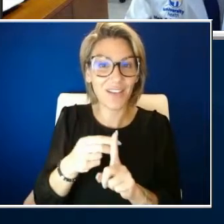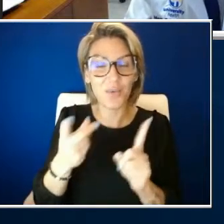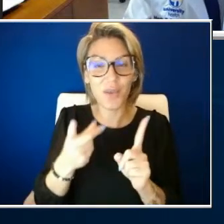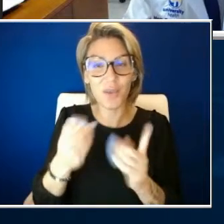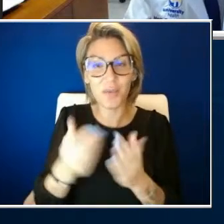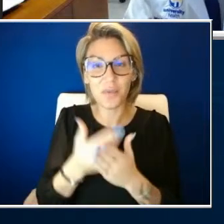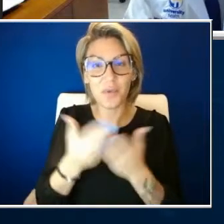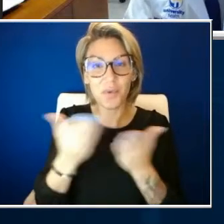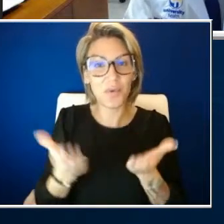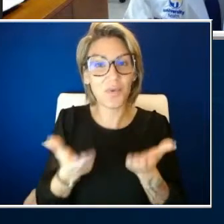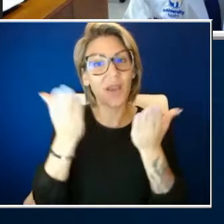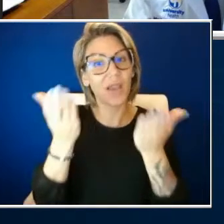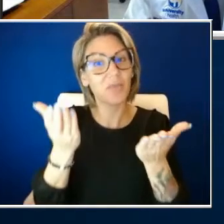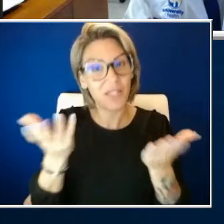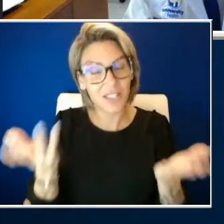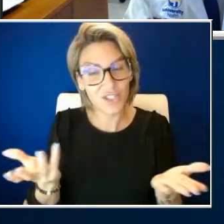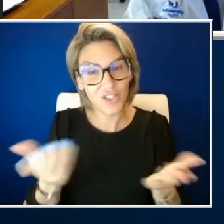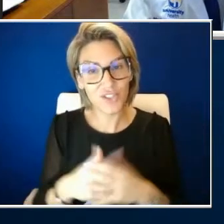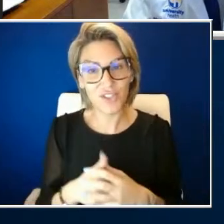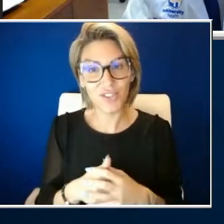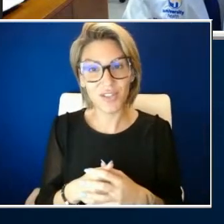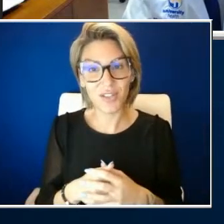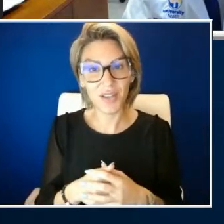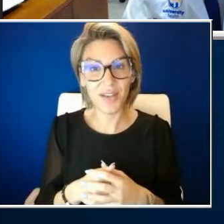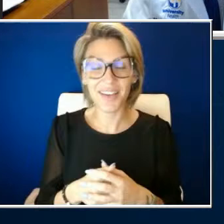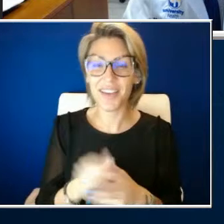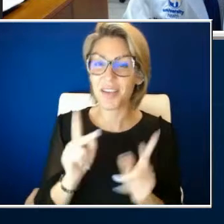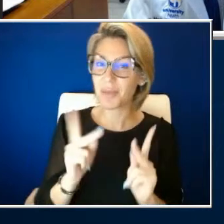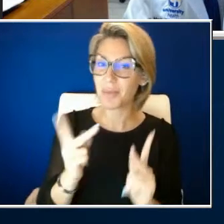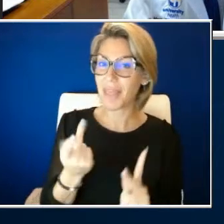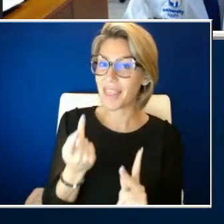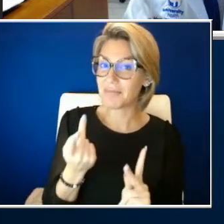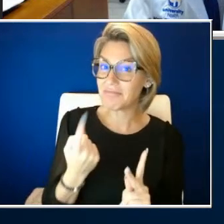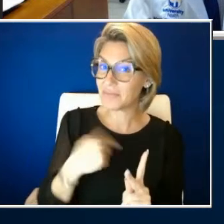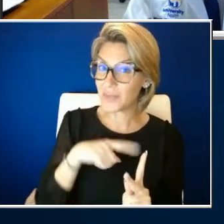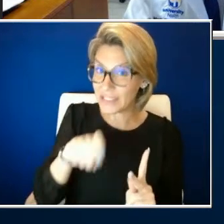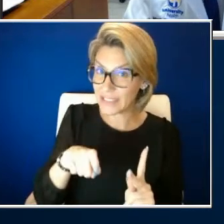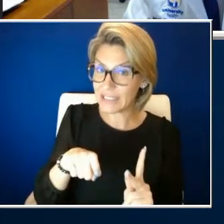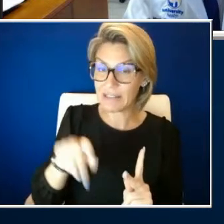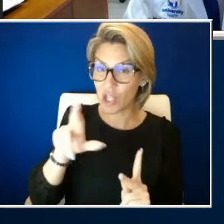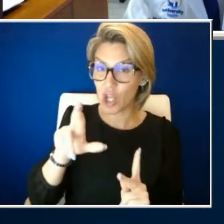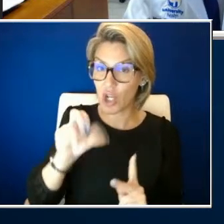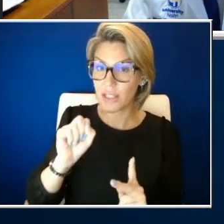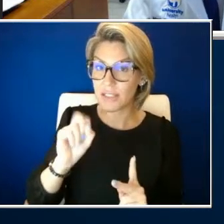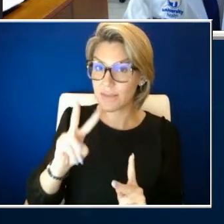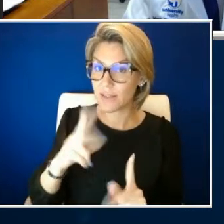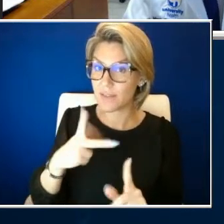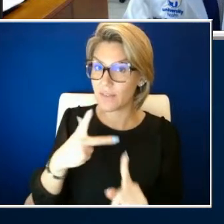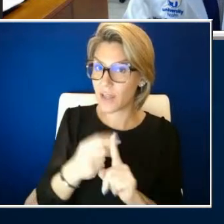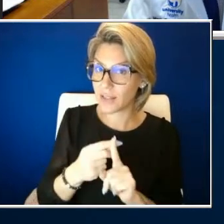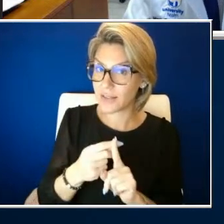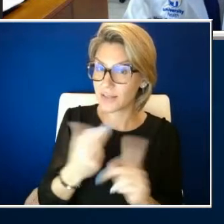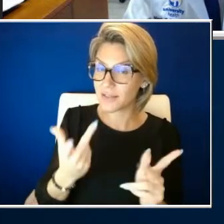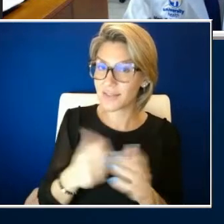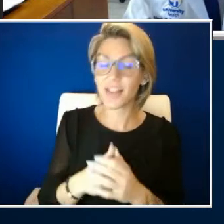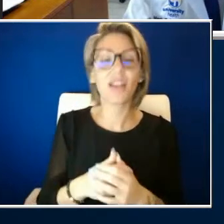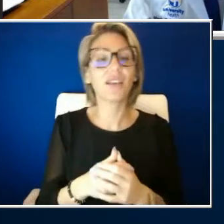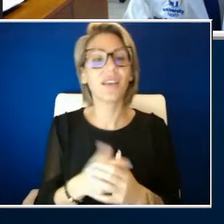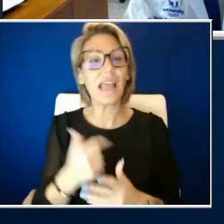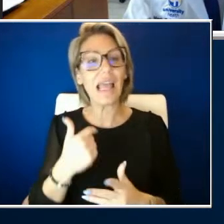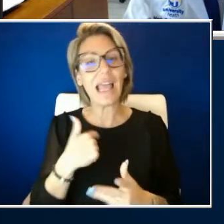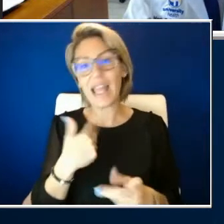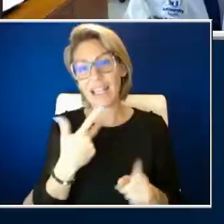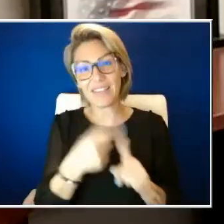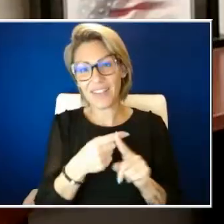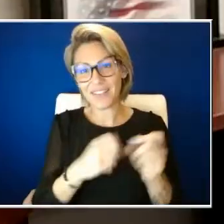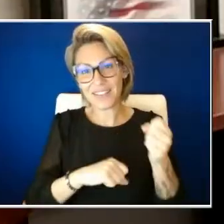Should people, maybe like you and I, be getting the RSV vaccination? Well, Steve, I'm a vaccine